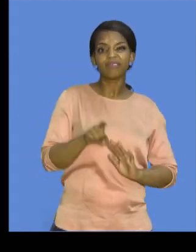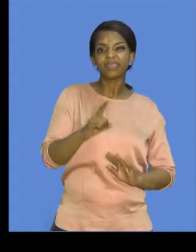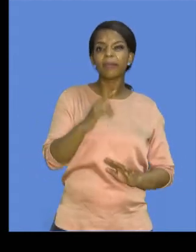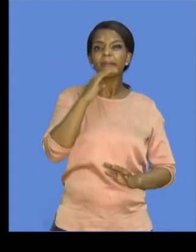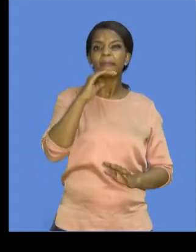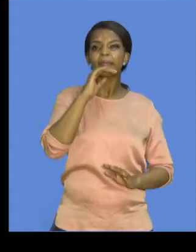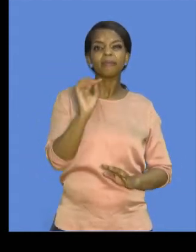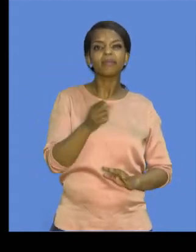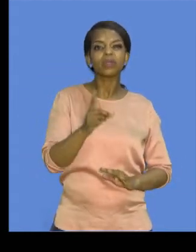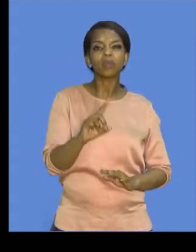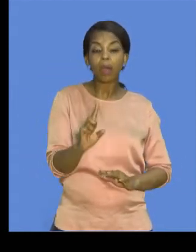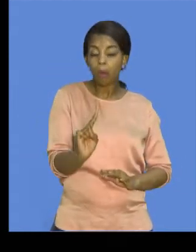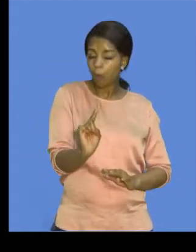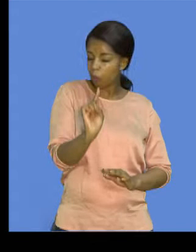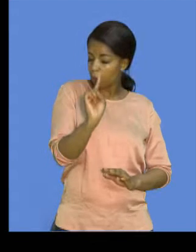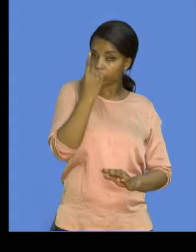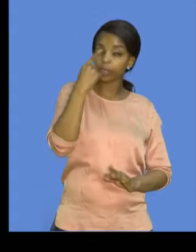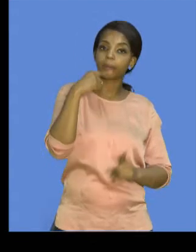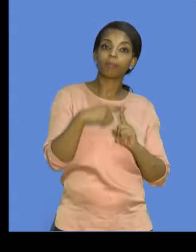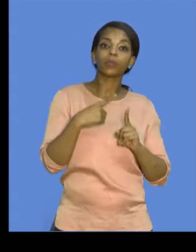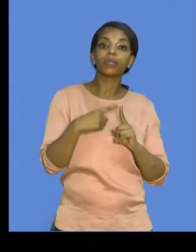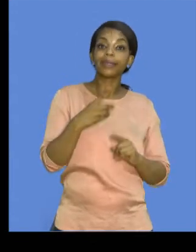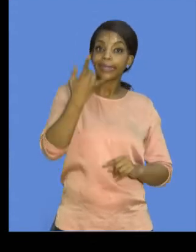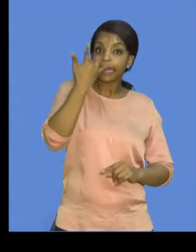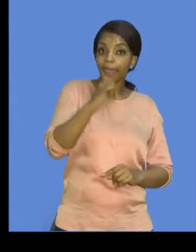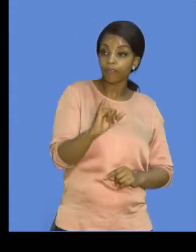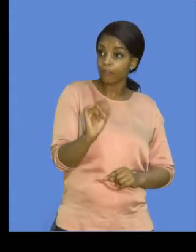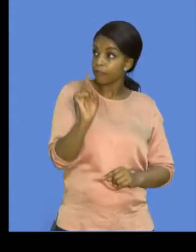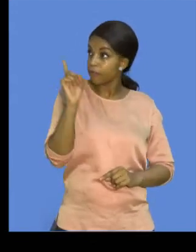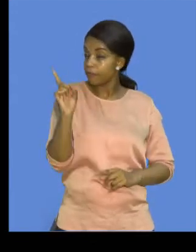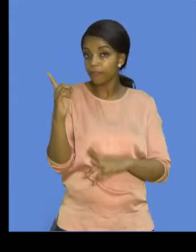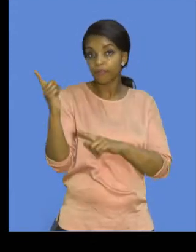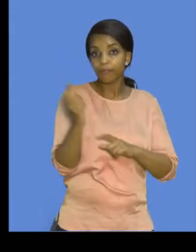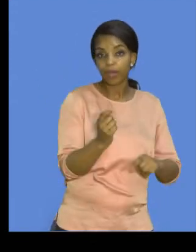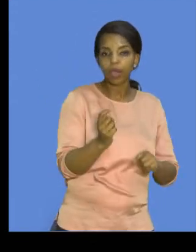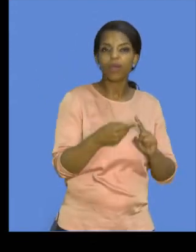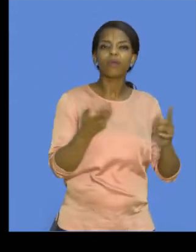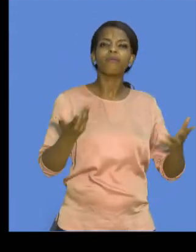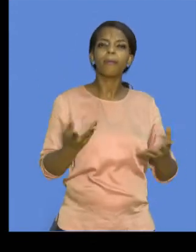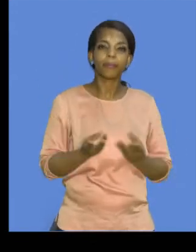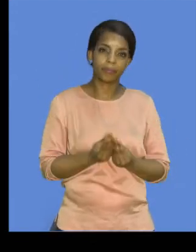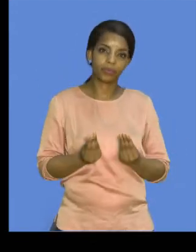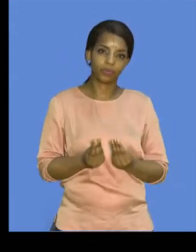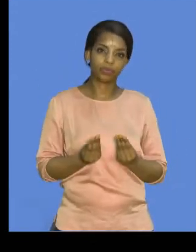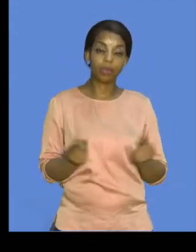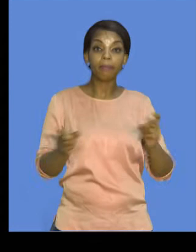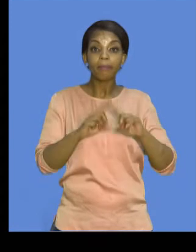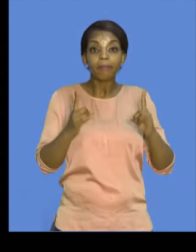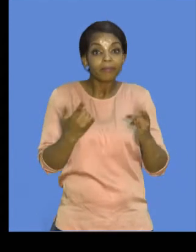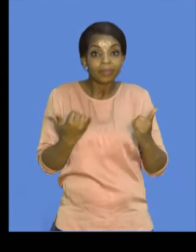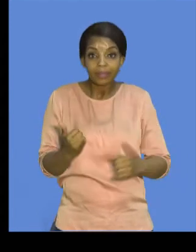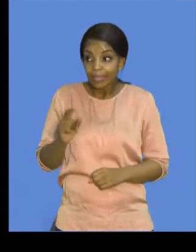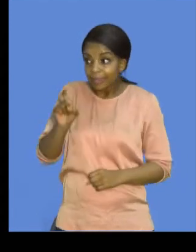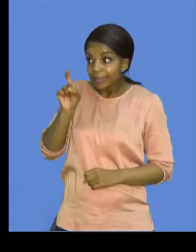And what do we mean by that? It can only be positive if electrons were removed from a material, and then the quantity of